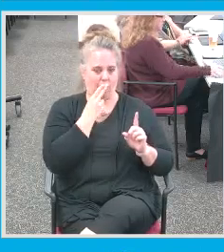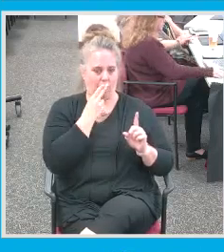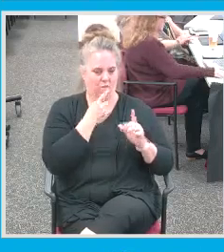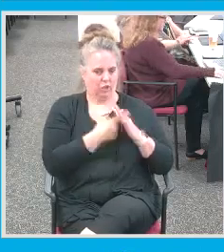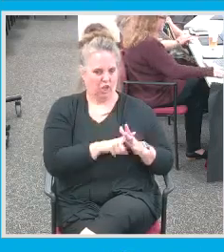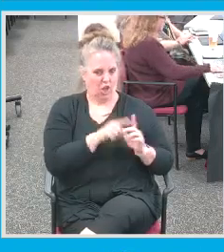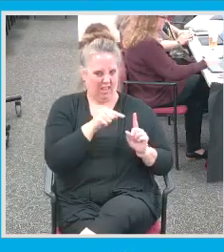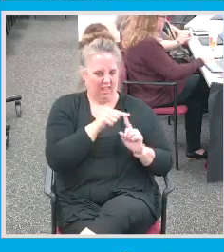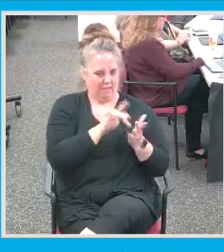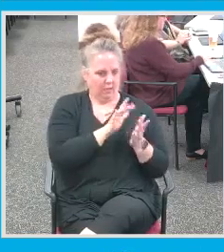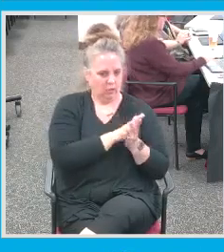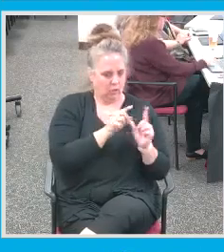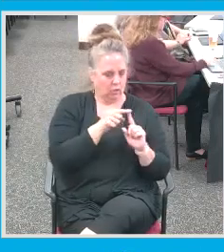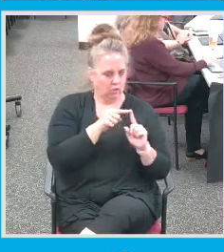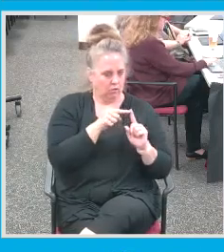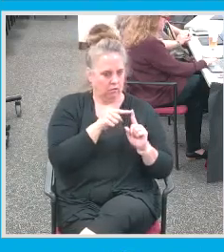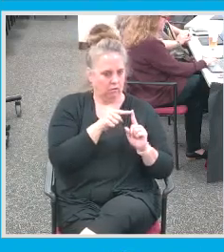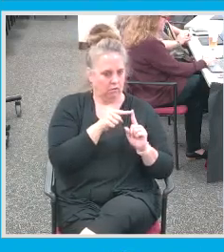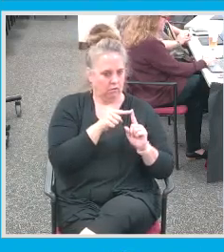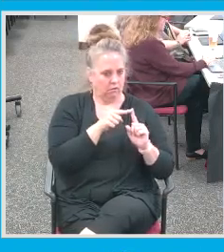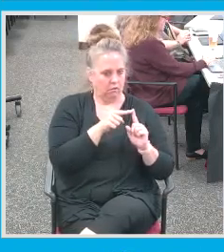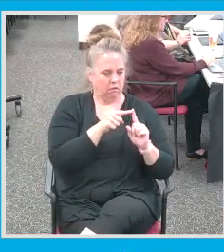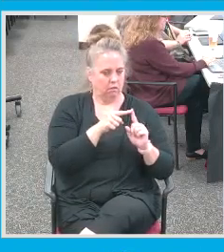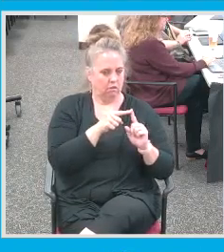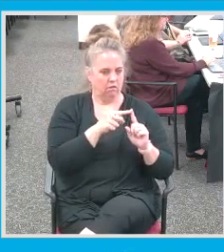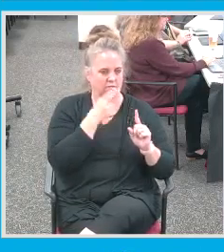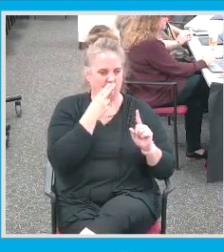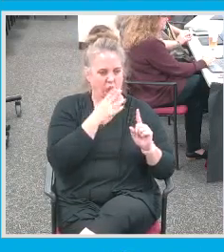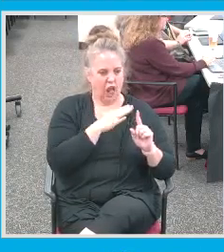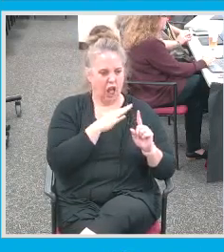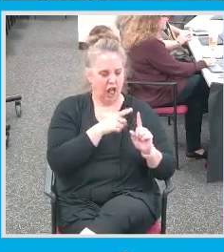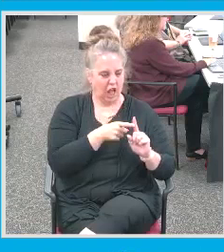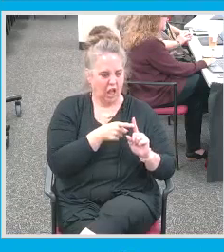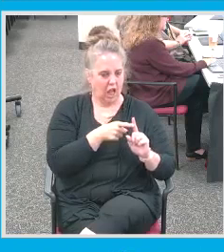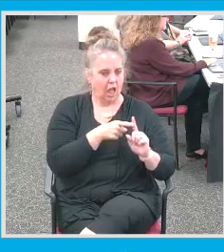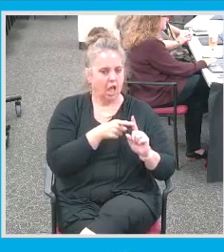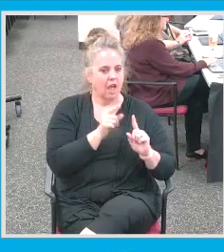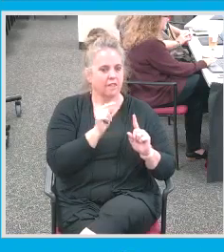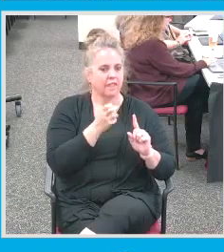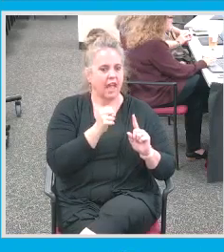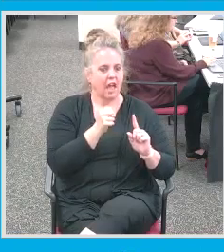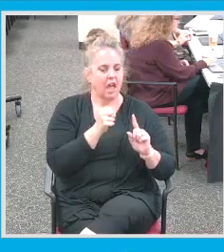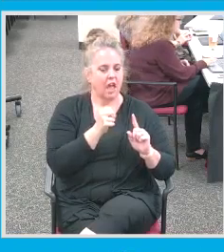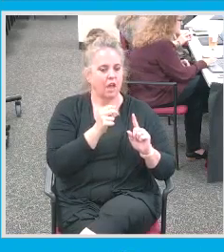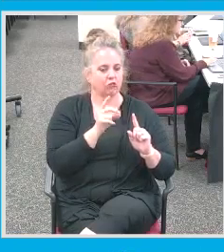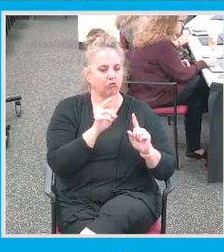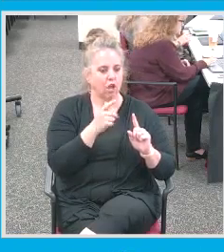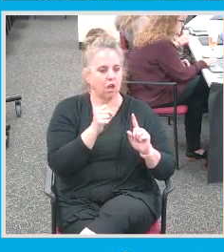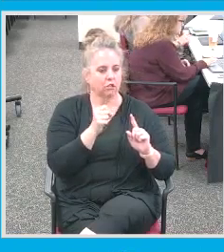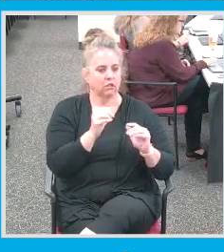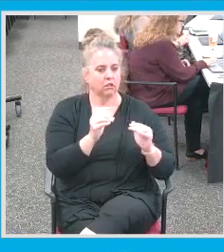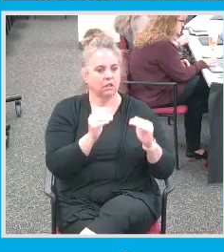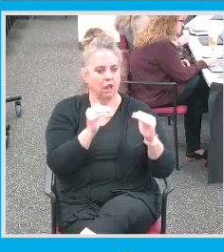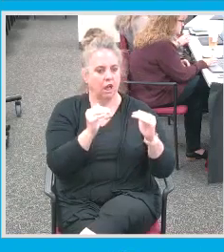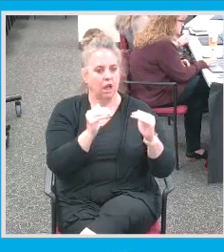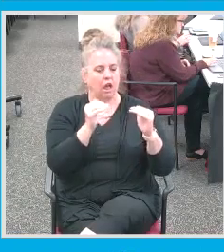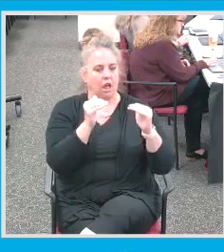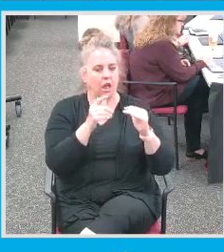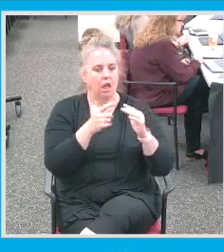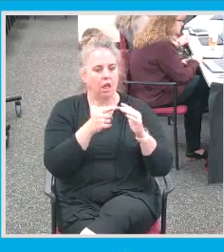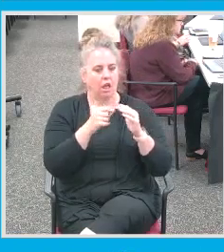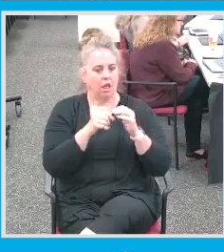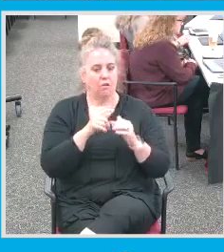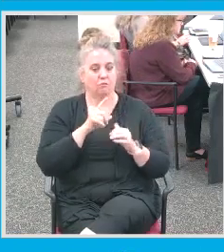different, then it goes to the next maybe gateway drug, which goes to, so the real true gateway drug here is that